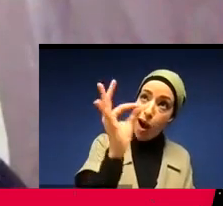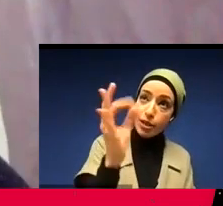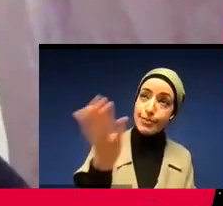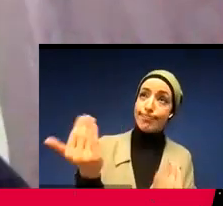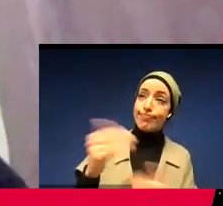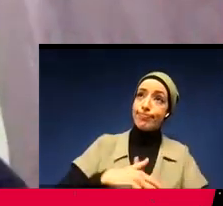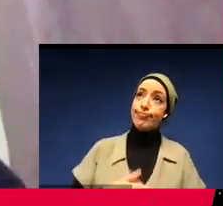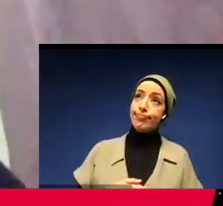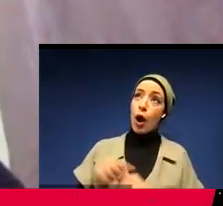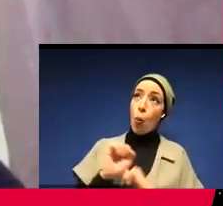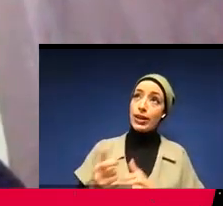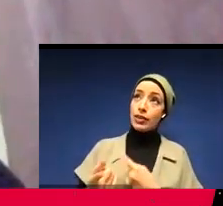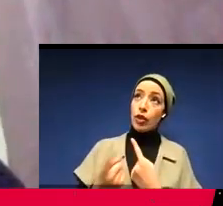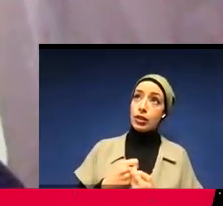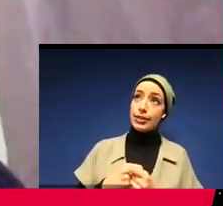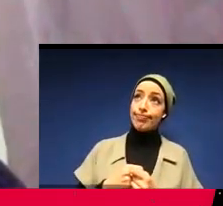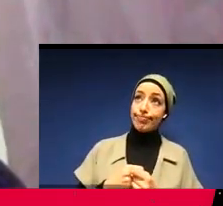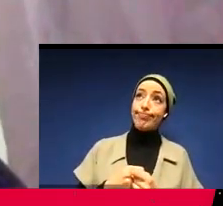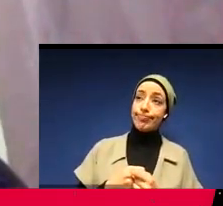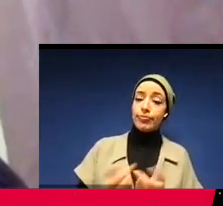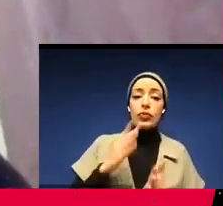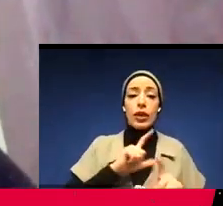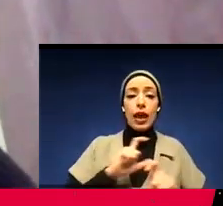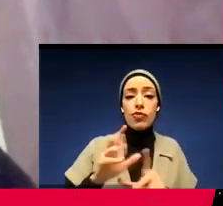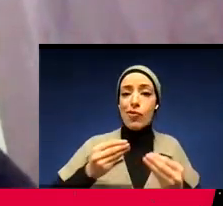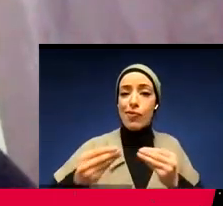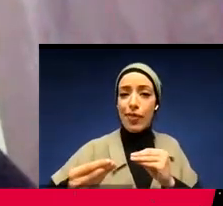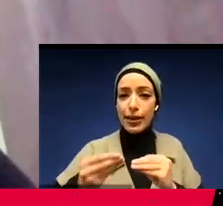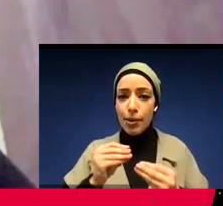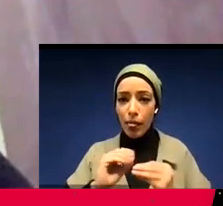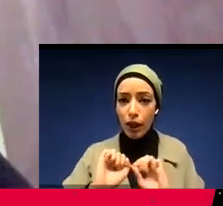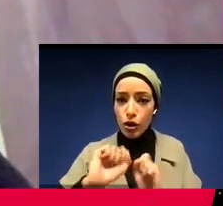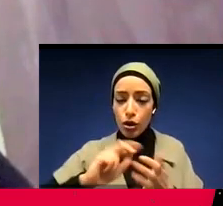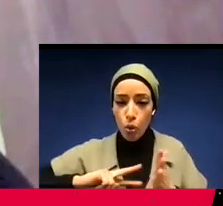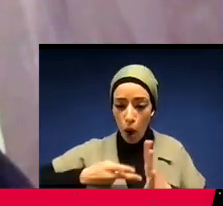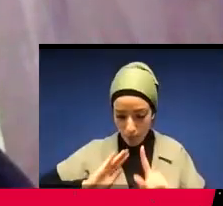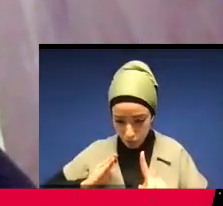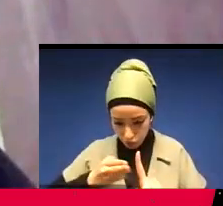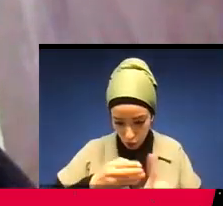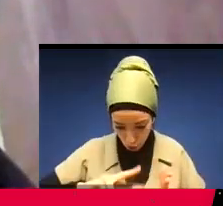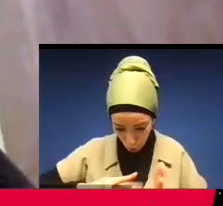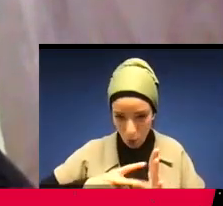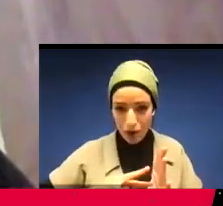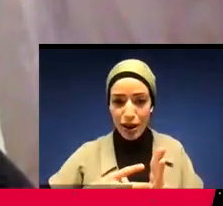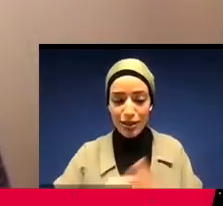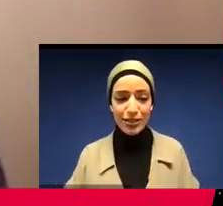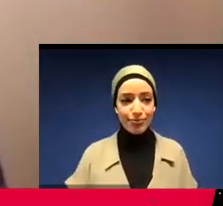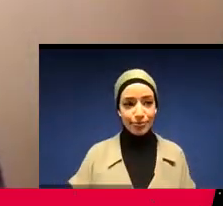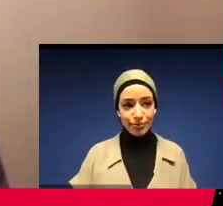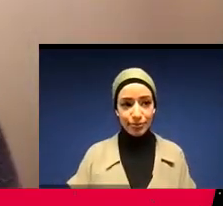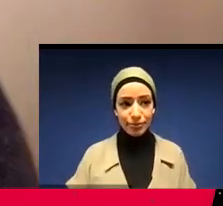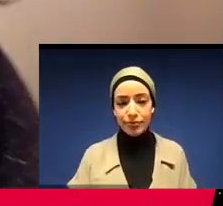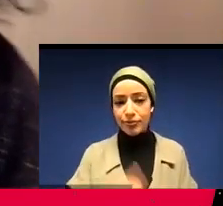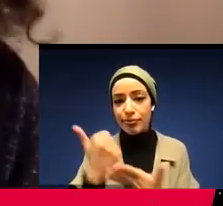them when you can. And remain reflexive in your approach to organizing. Beautifully